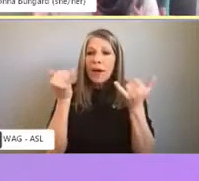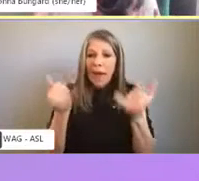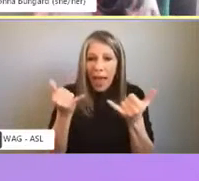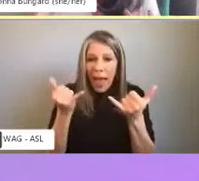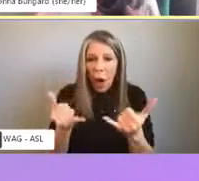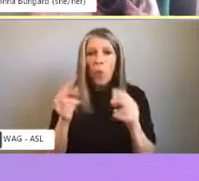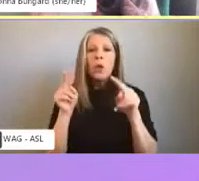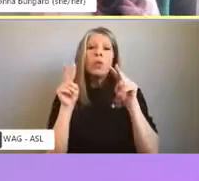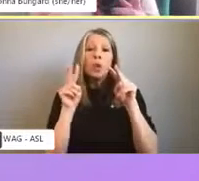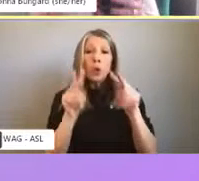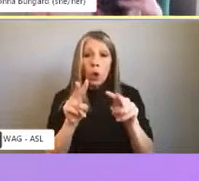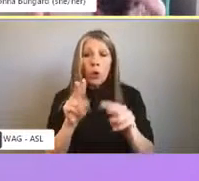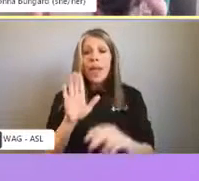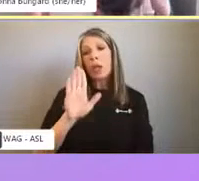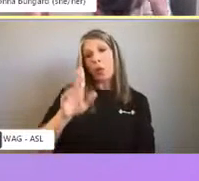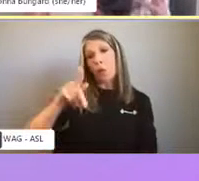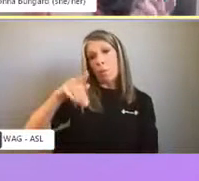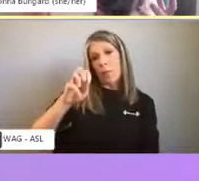looking at your pillars.